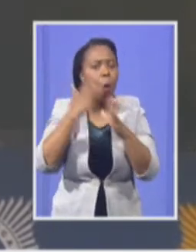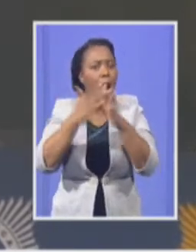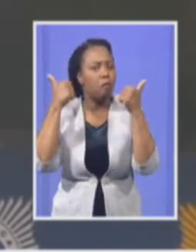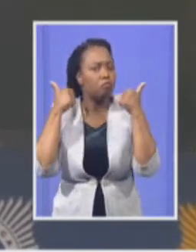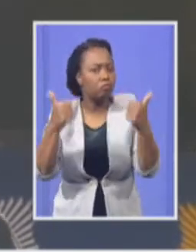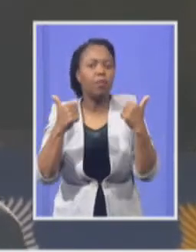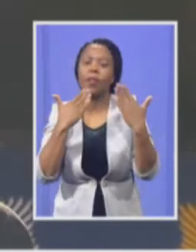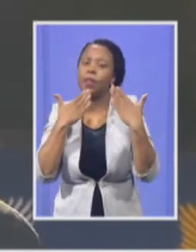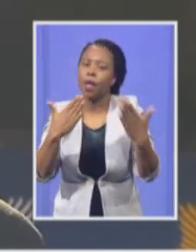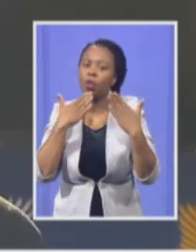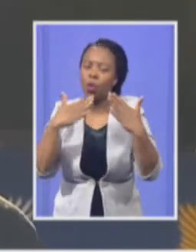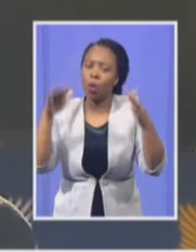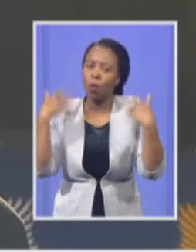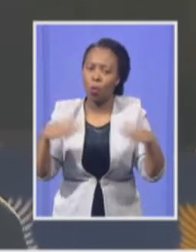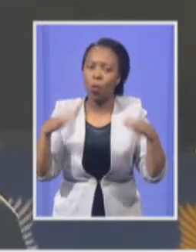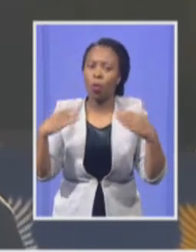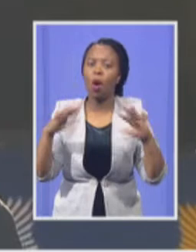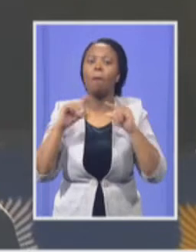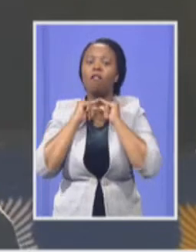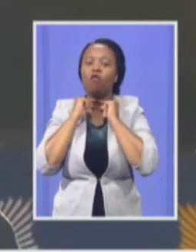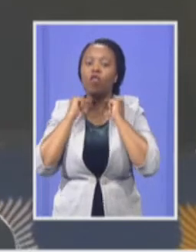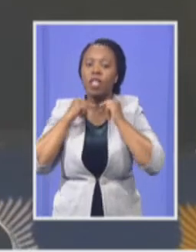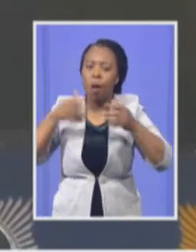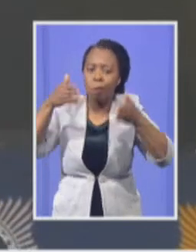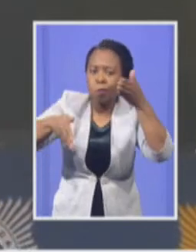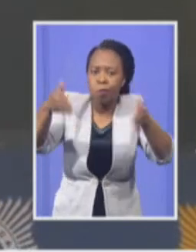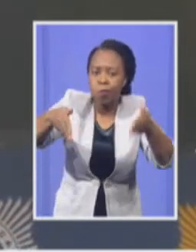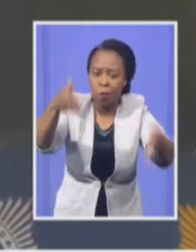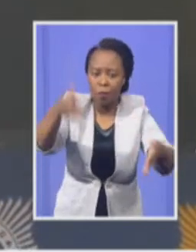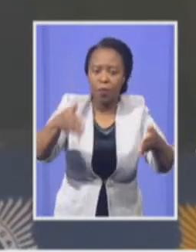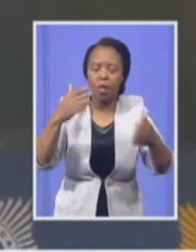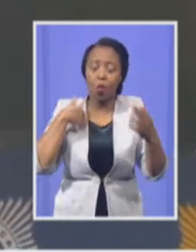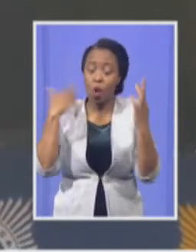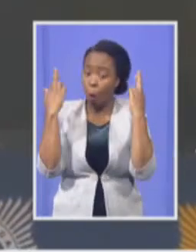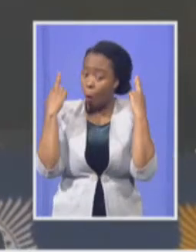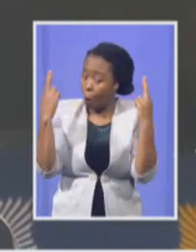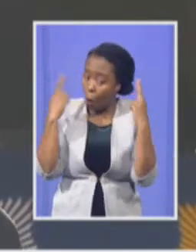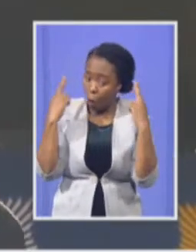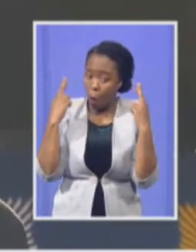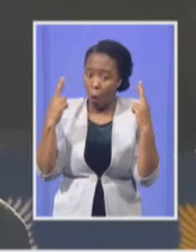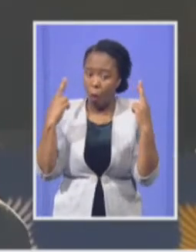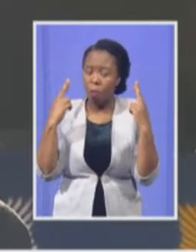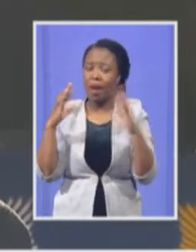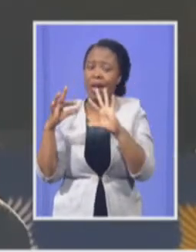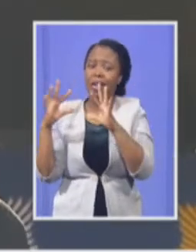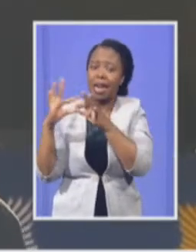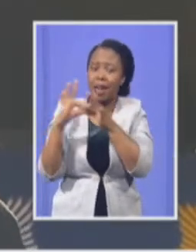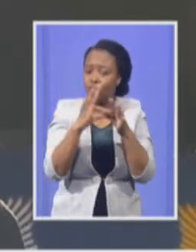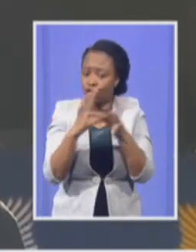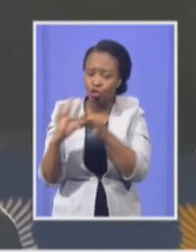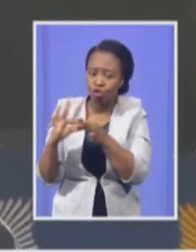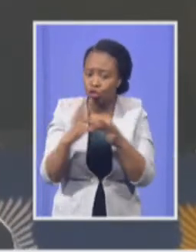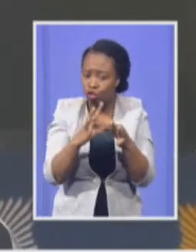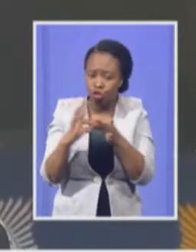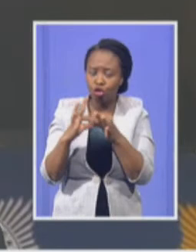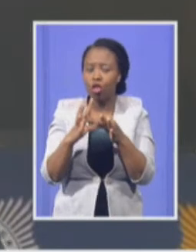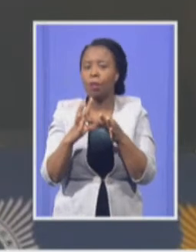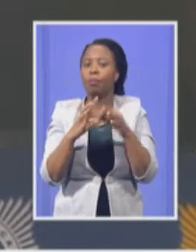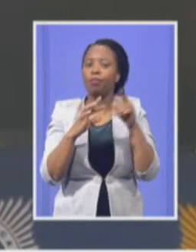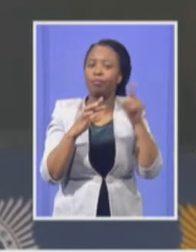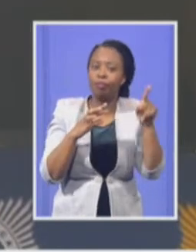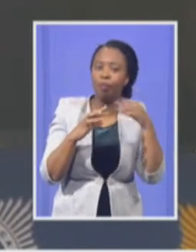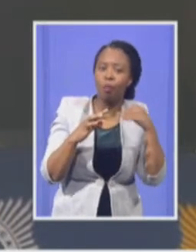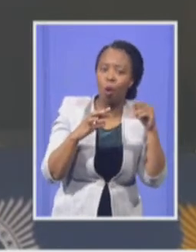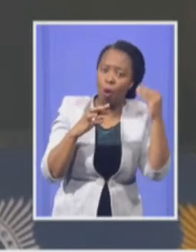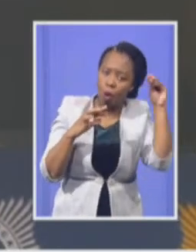ukuthi abefundisi babe khona esithembayo ukuthi nobudlelwane phakathi kwenu namaphoyisa